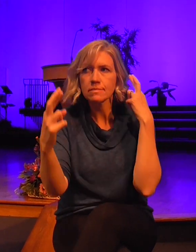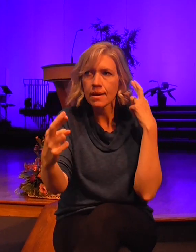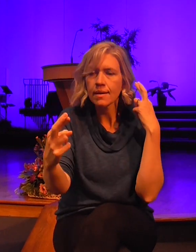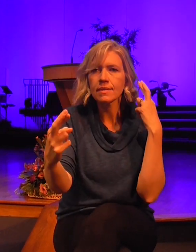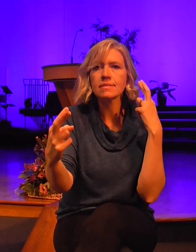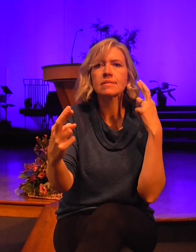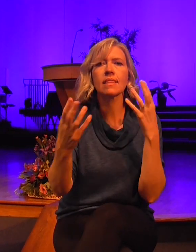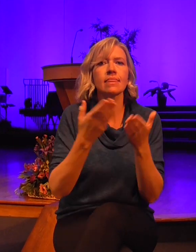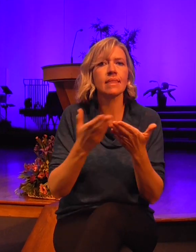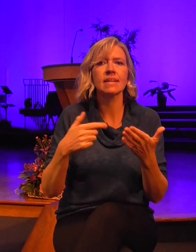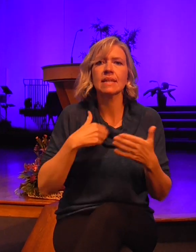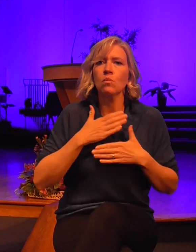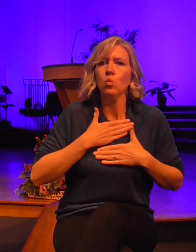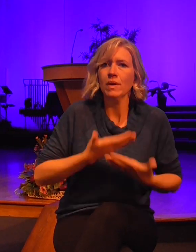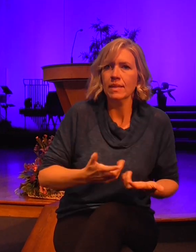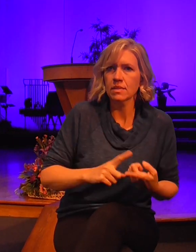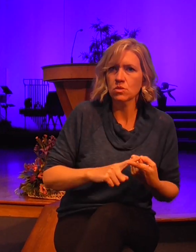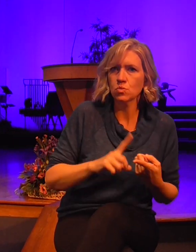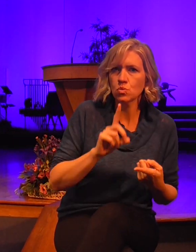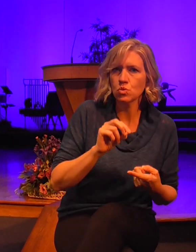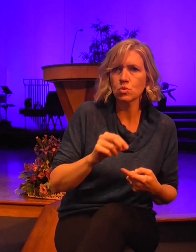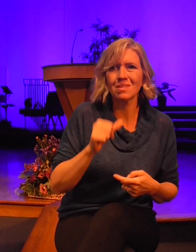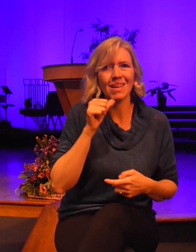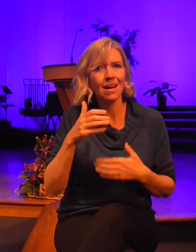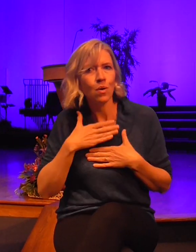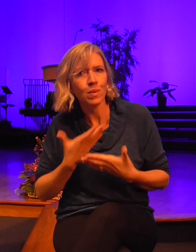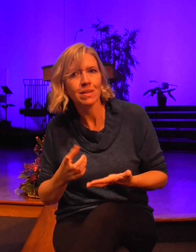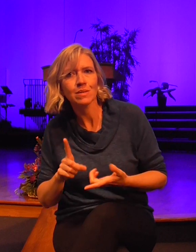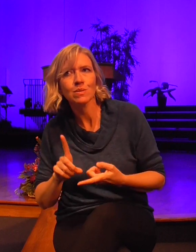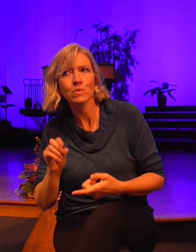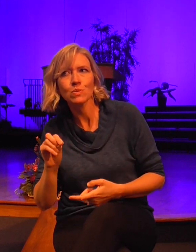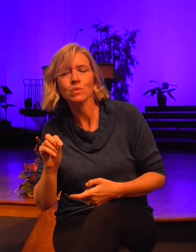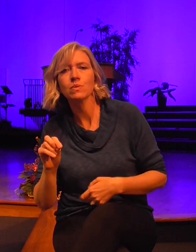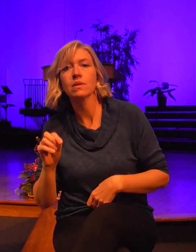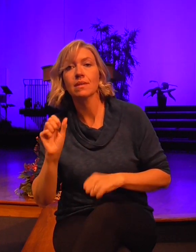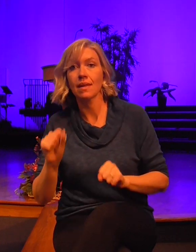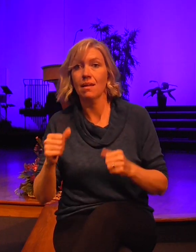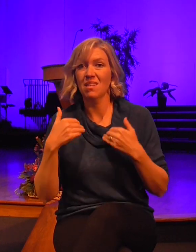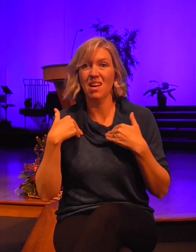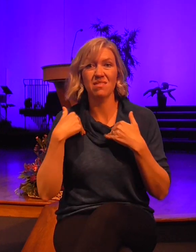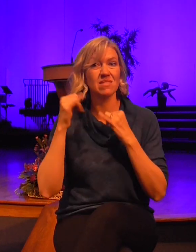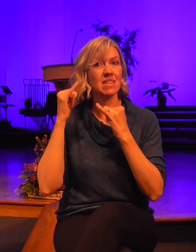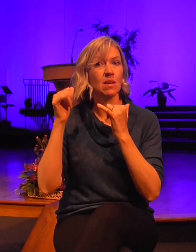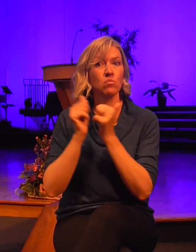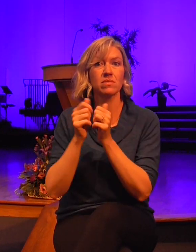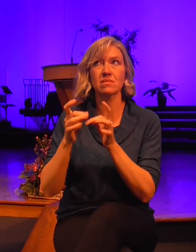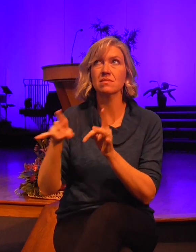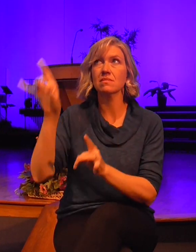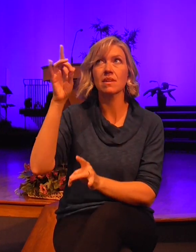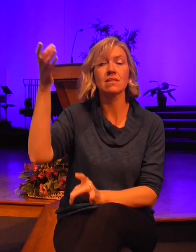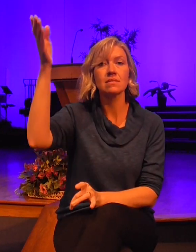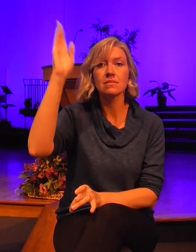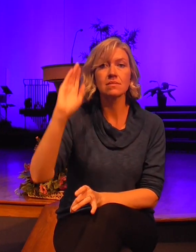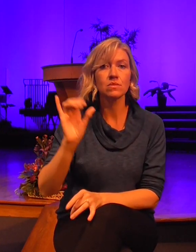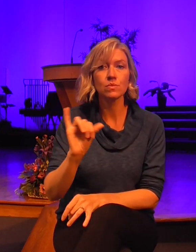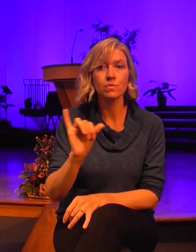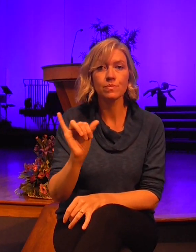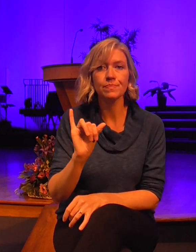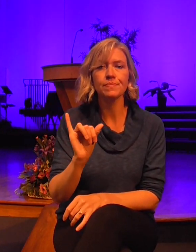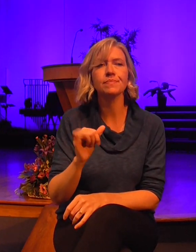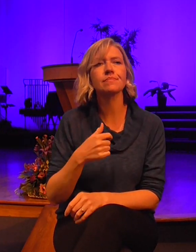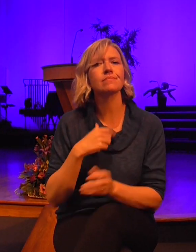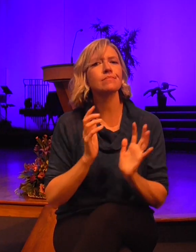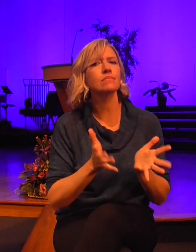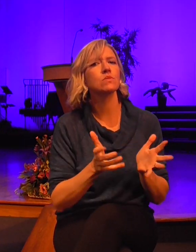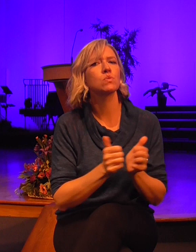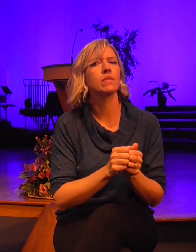willing to go and areas we're not willing to go. And we get to have those with the divine spirit as well. I was talking with a good